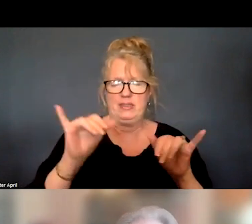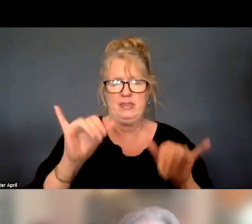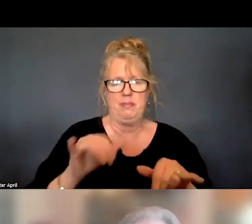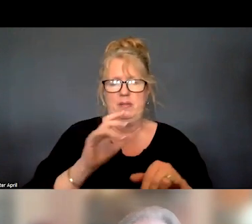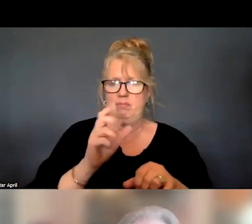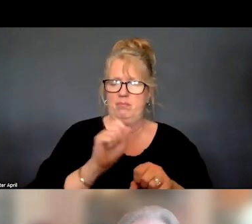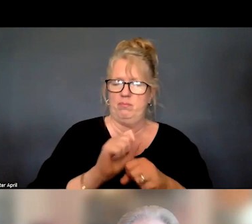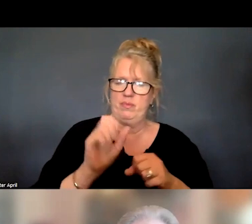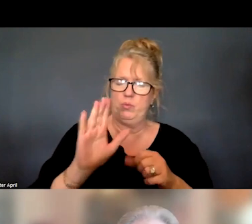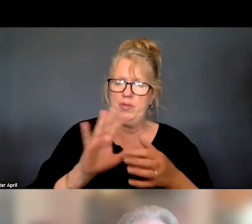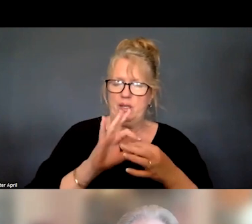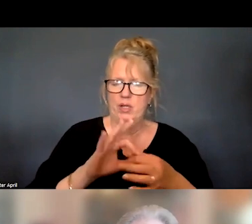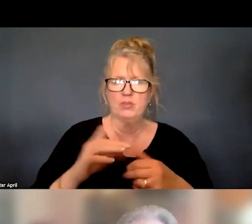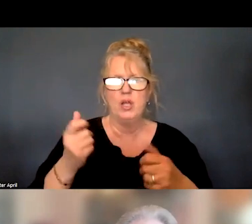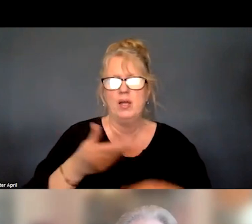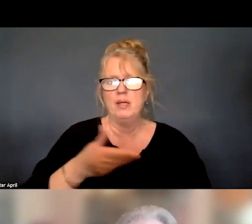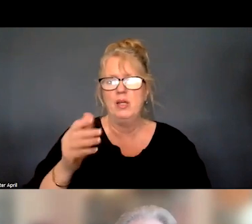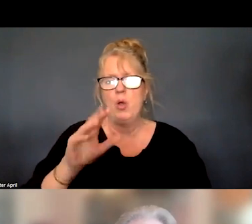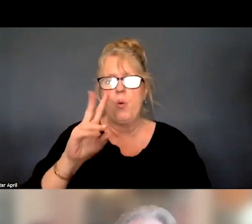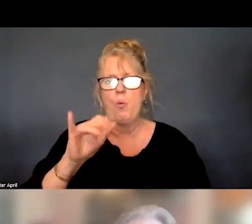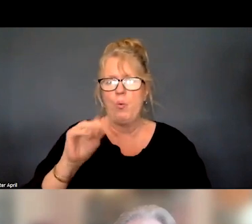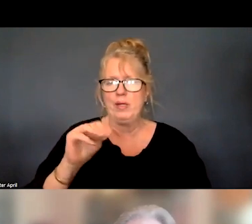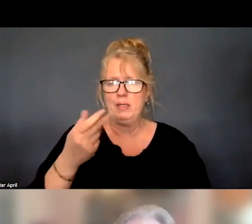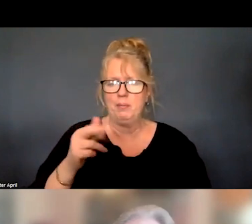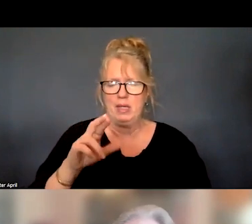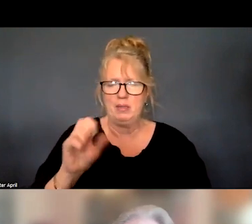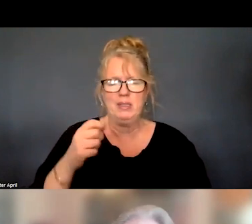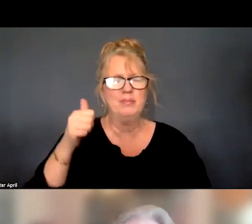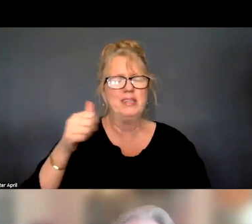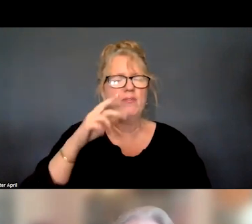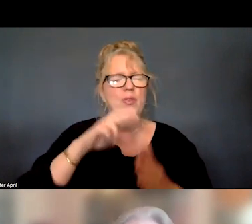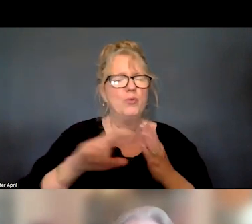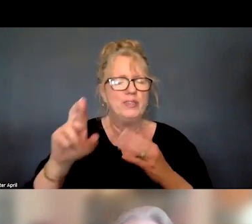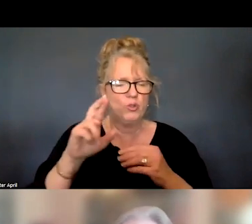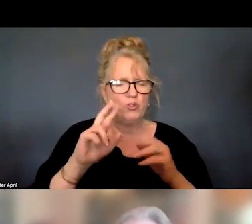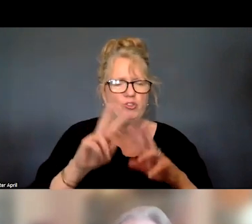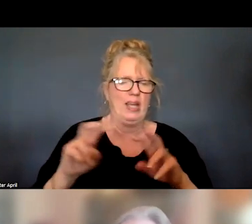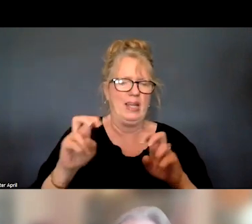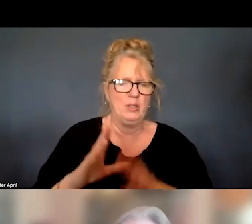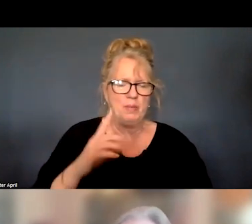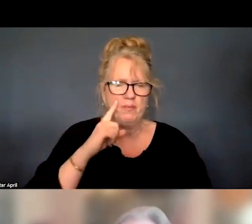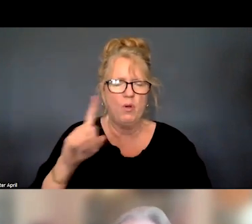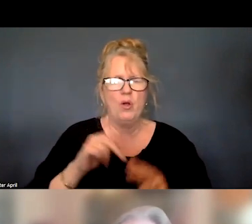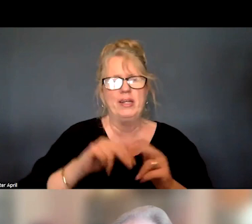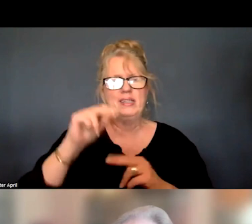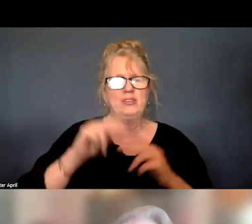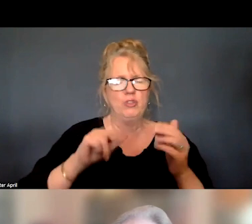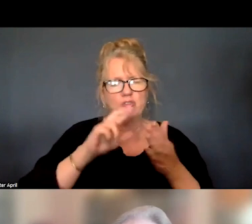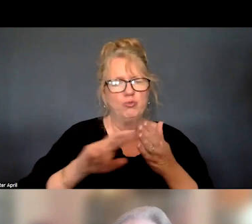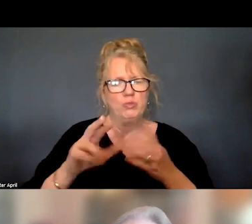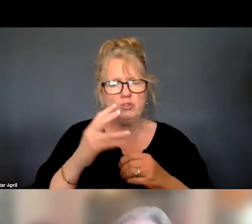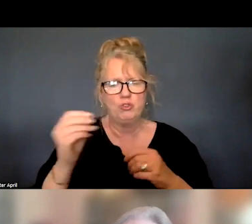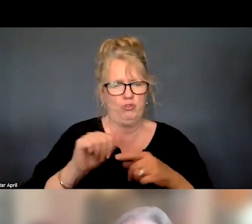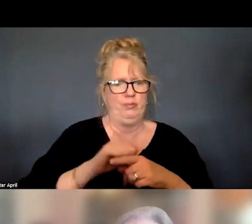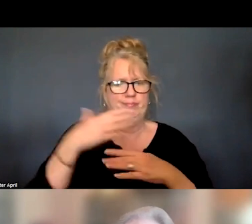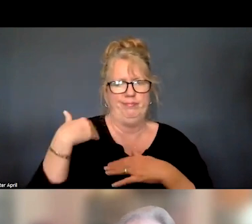industry. So I'm pleased to introduce William Harris, who's the research analyst at the Data Center for Construction Research and Training, where he's worked